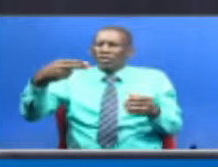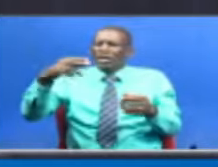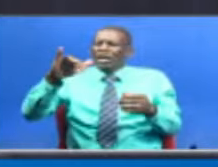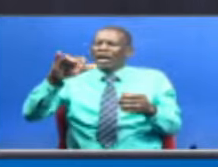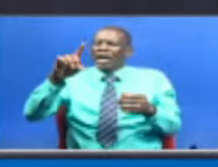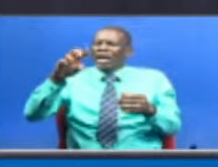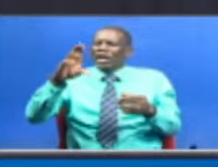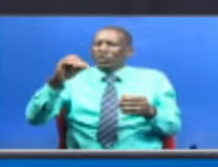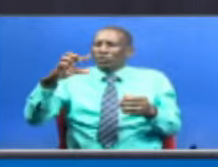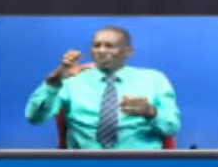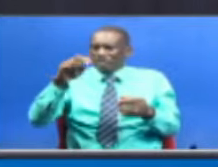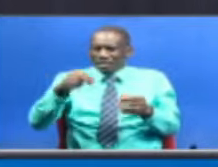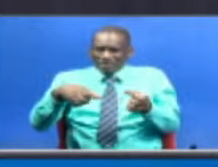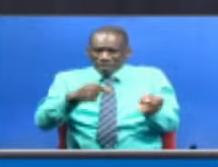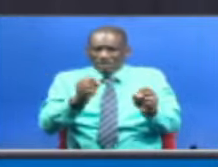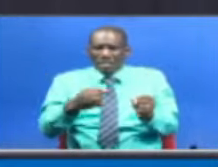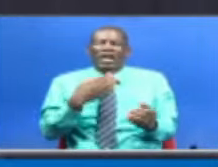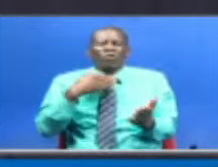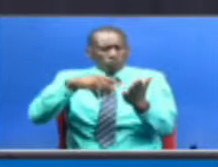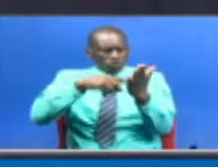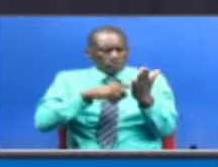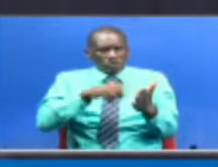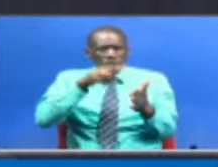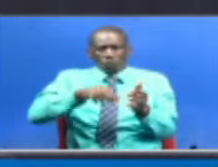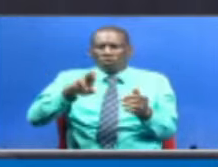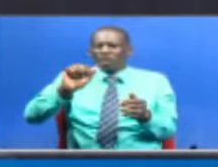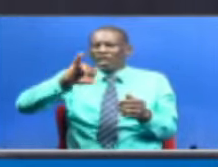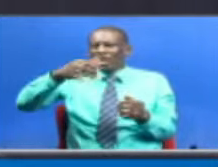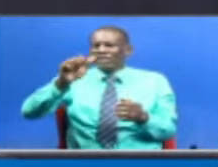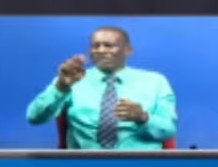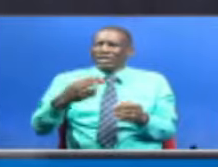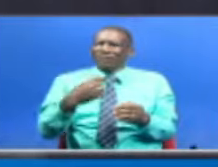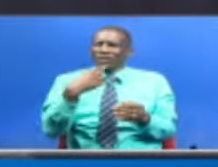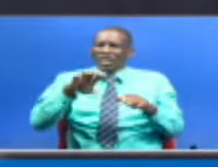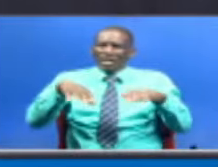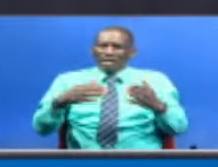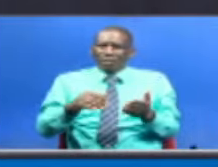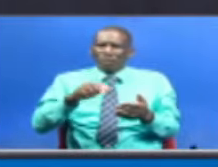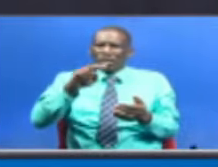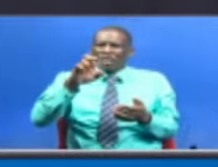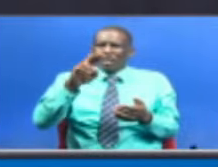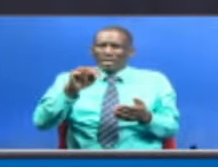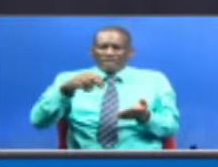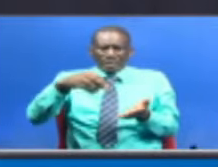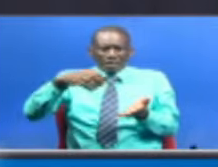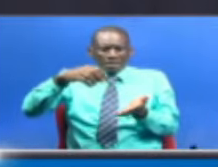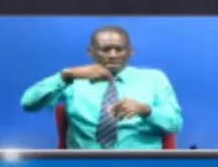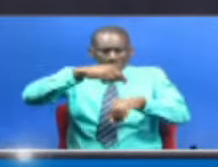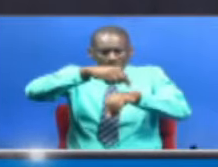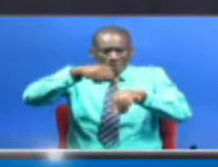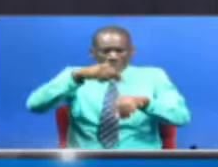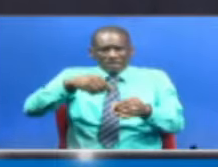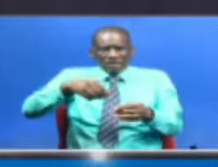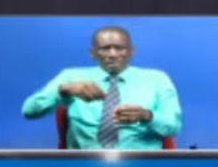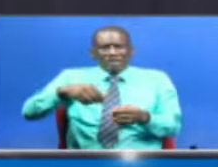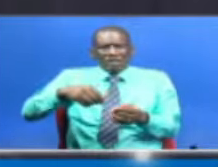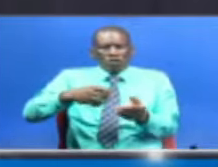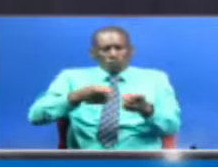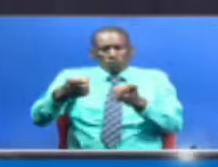Even as I do that, let me reiterate what Rajan just said regarding the net metering regulations, which are at the tail end.